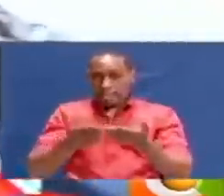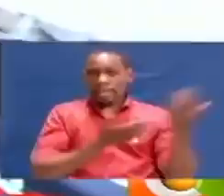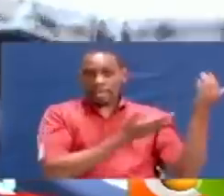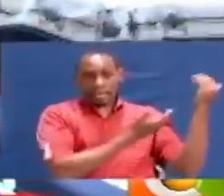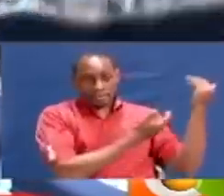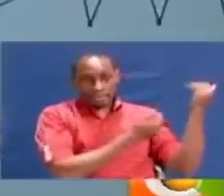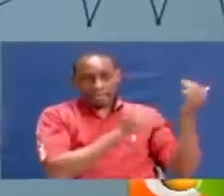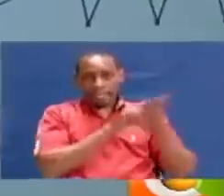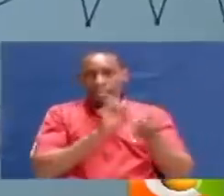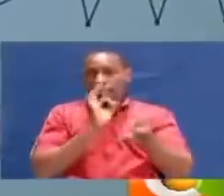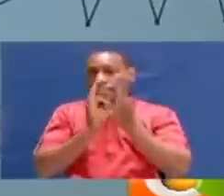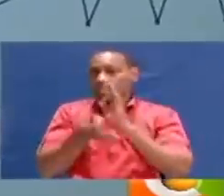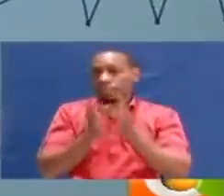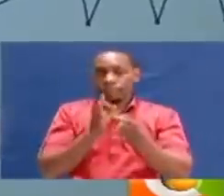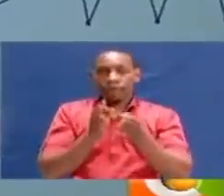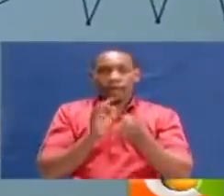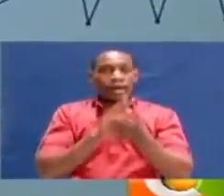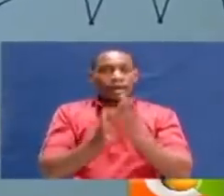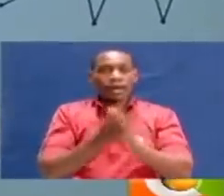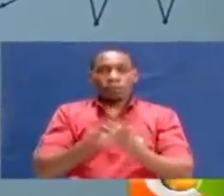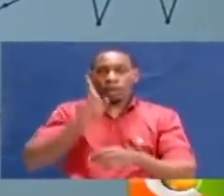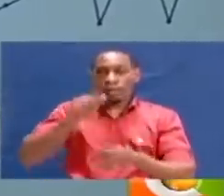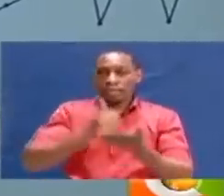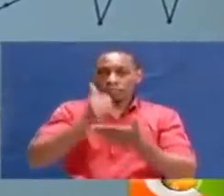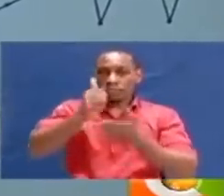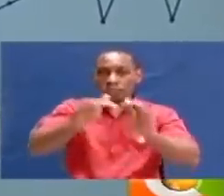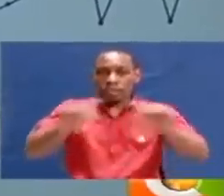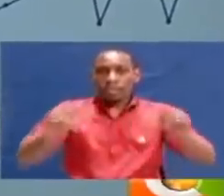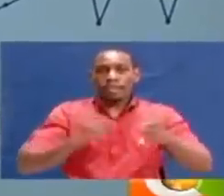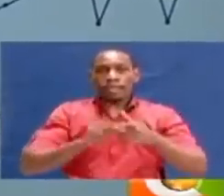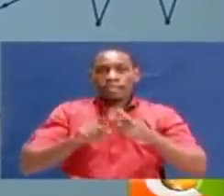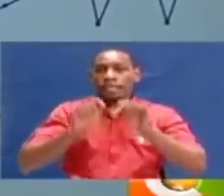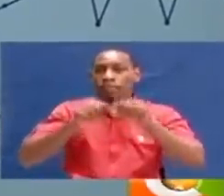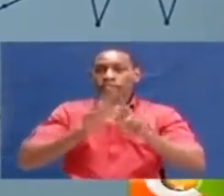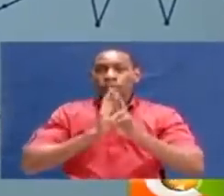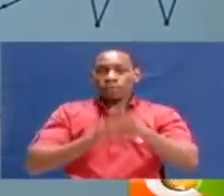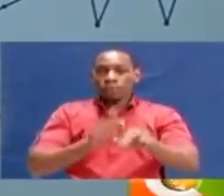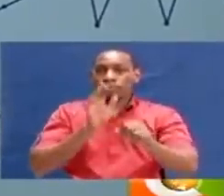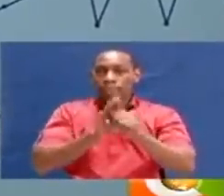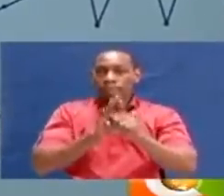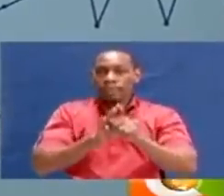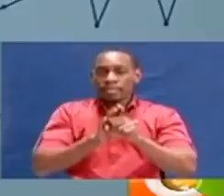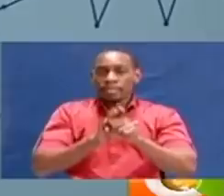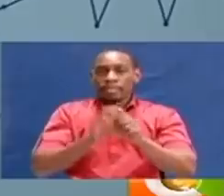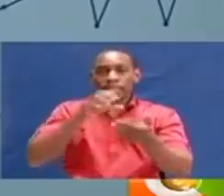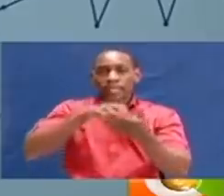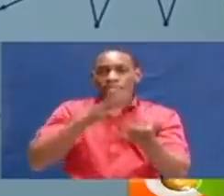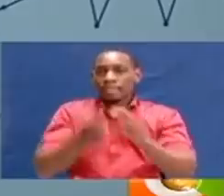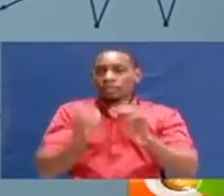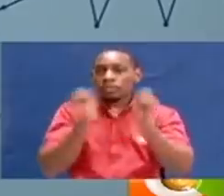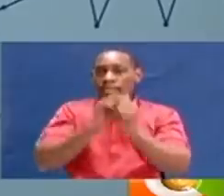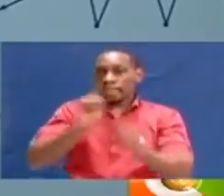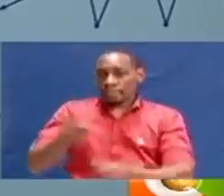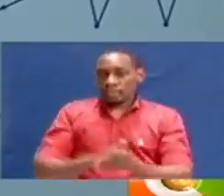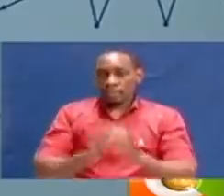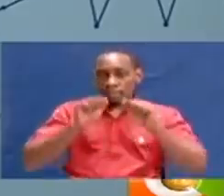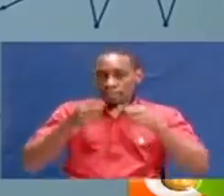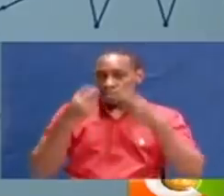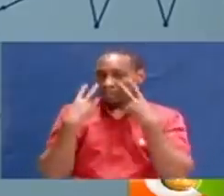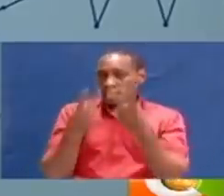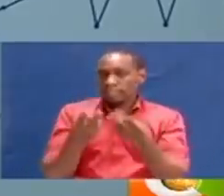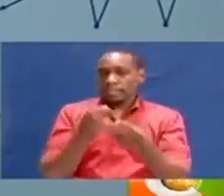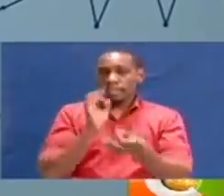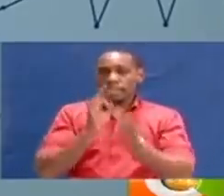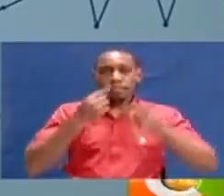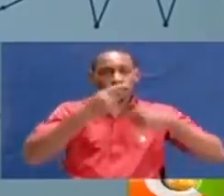if we do not have the mandatory quarantine, then you can climb up the 10,000 figures. And you can see this. If this had